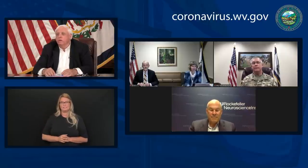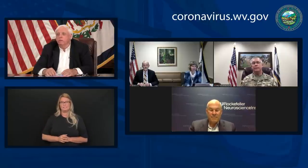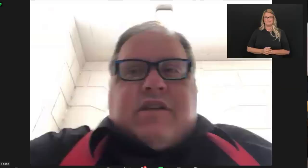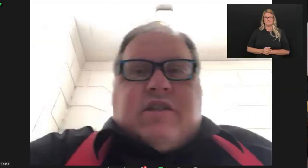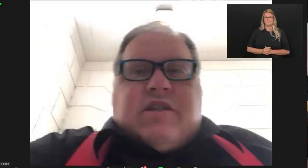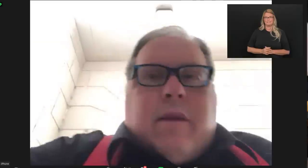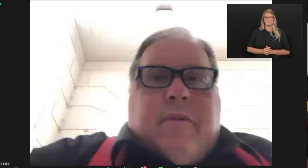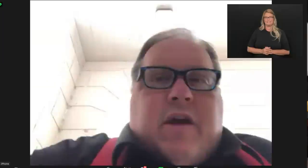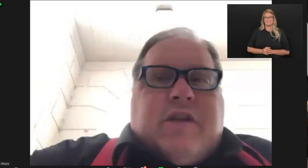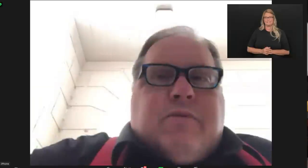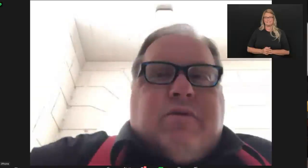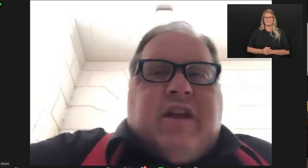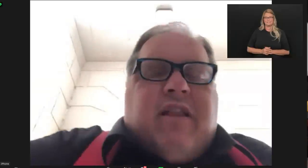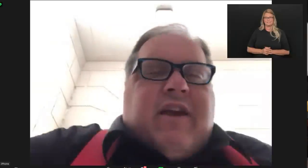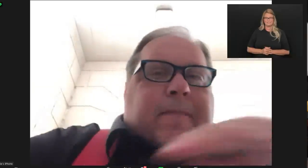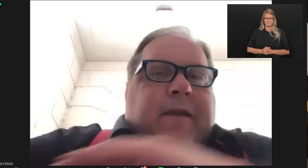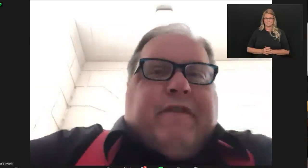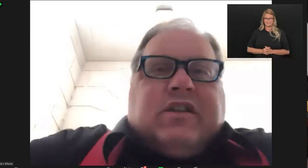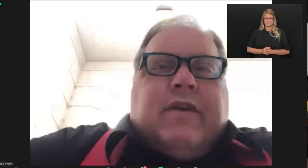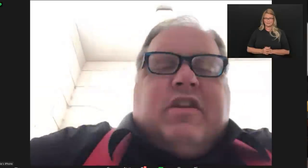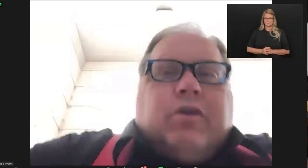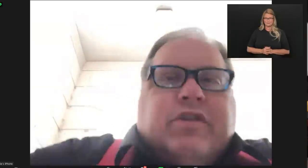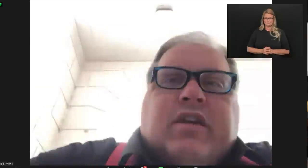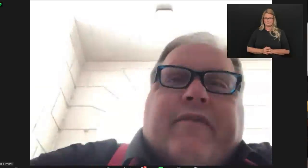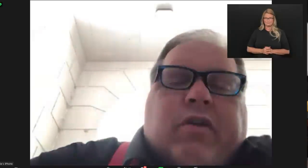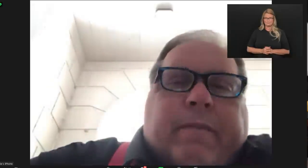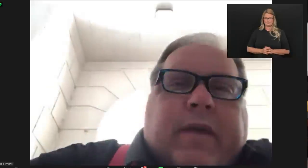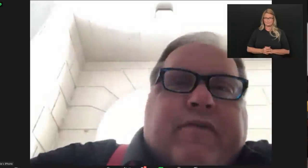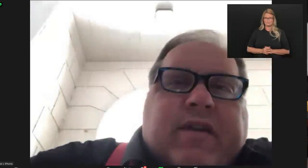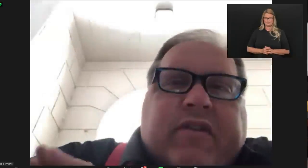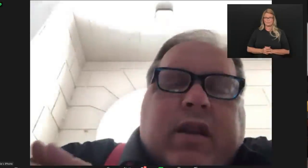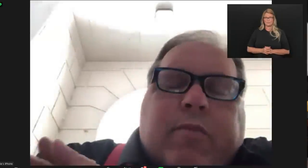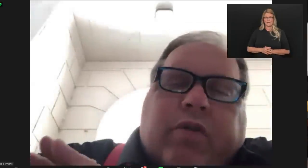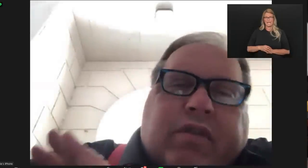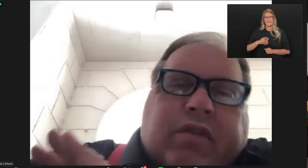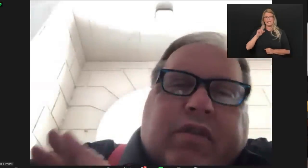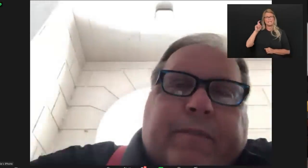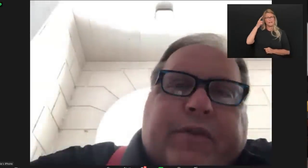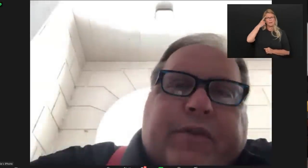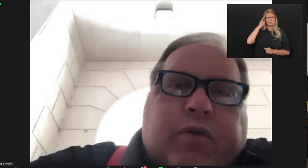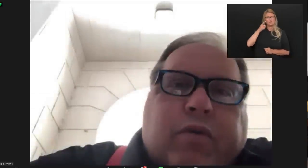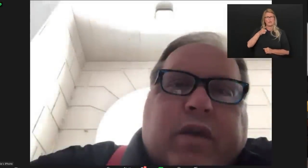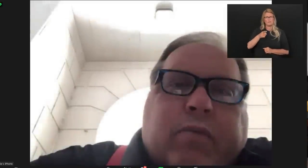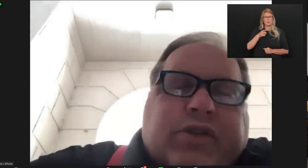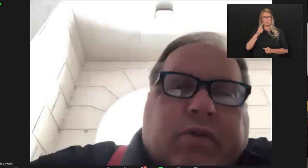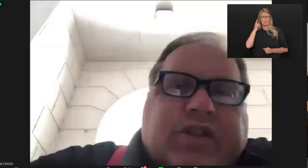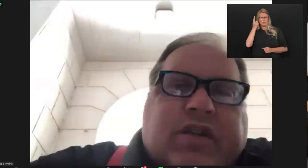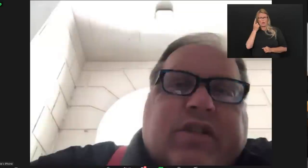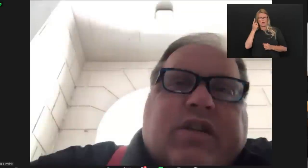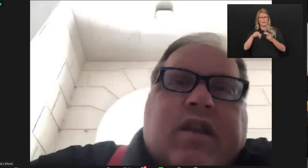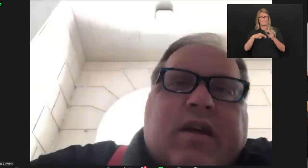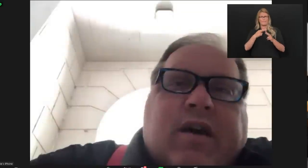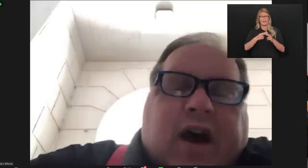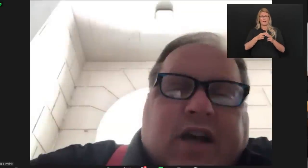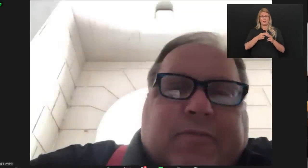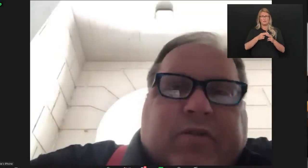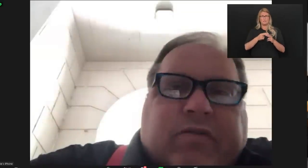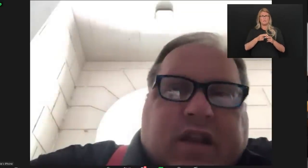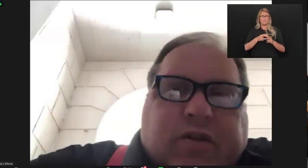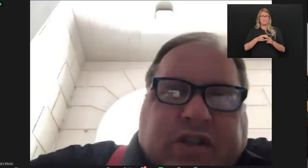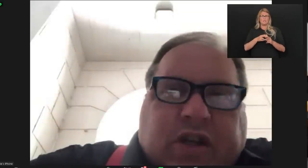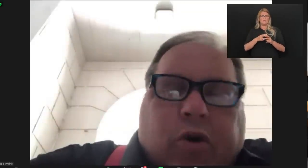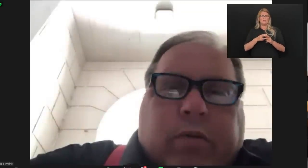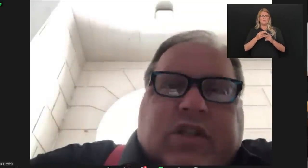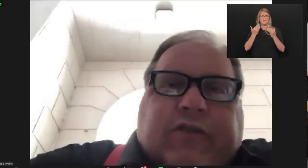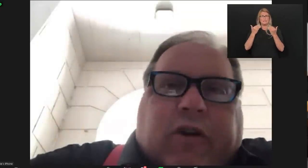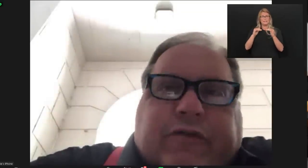Hi, this is Kenny Bass with Channel 8 and Fox 11 and Charleston. Governor, have you given any more thought to the restrictions on hospitals and nursing homes,